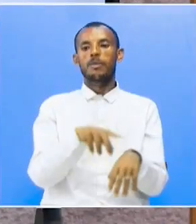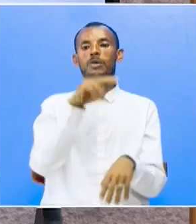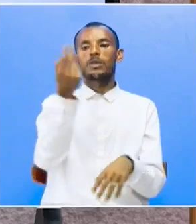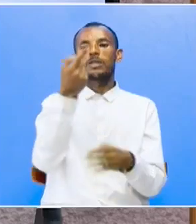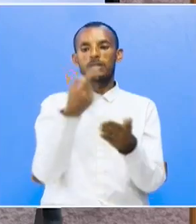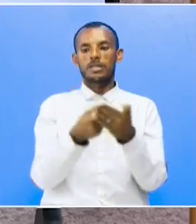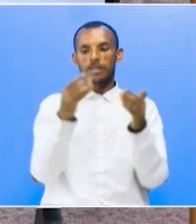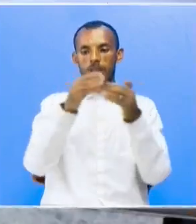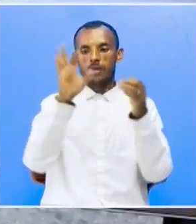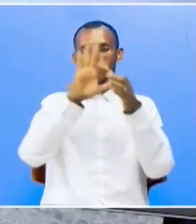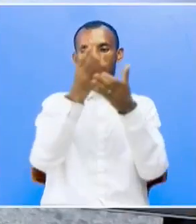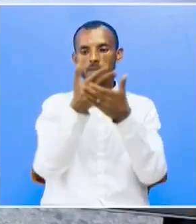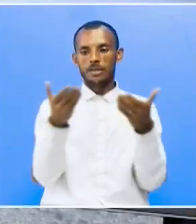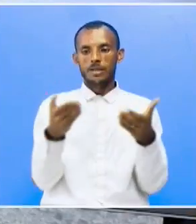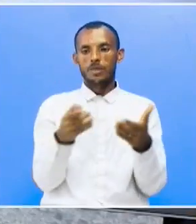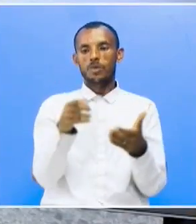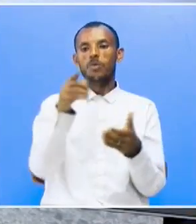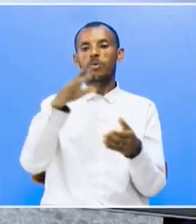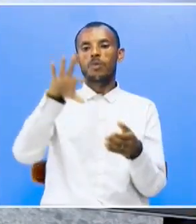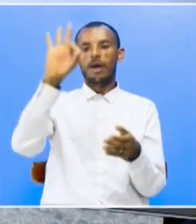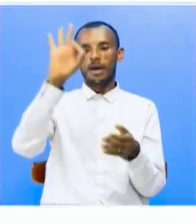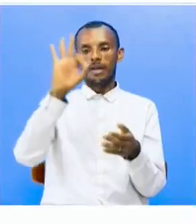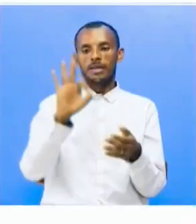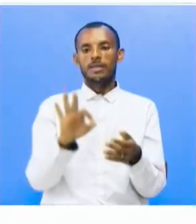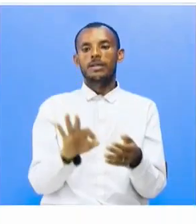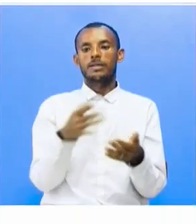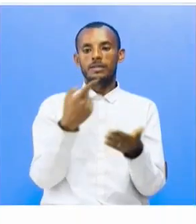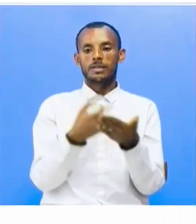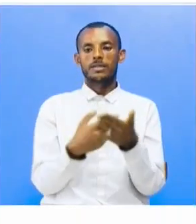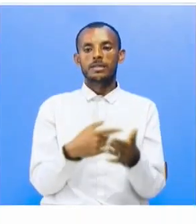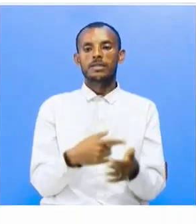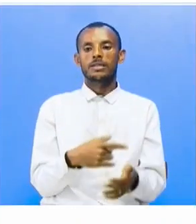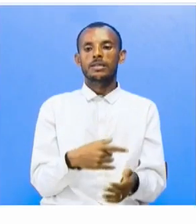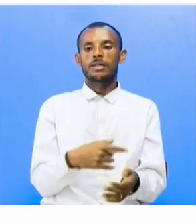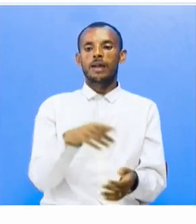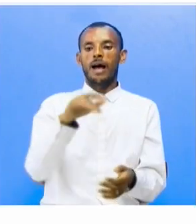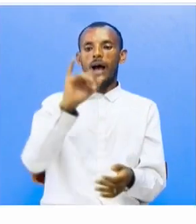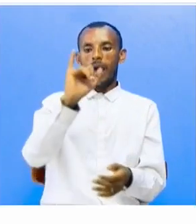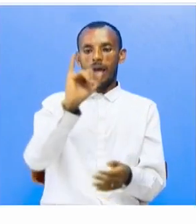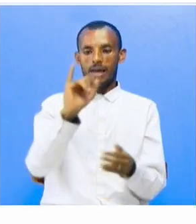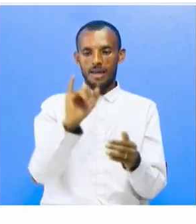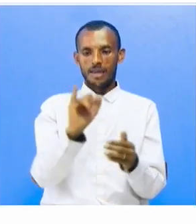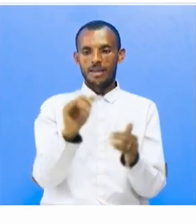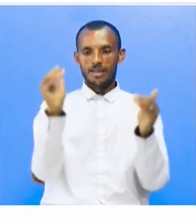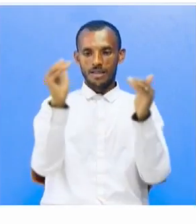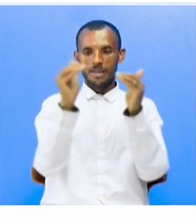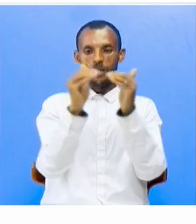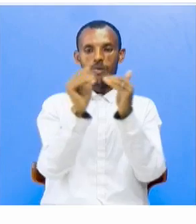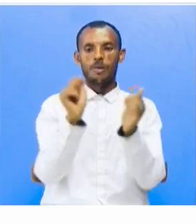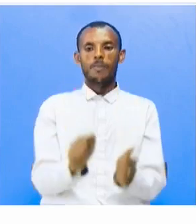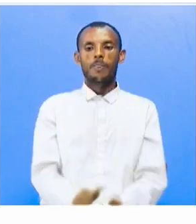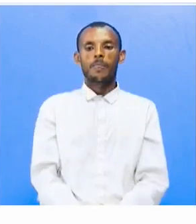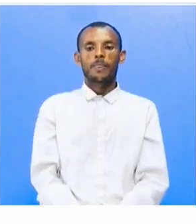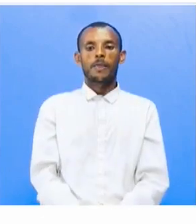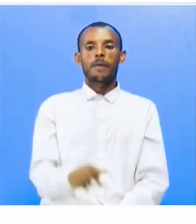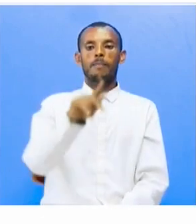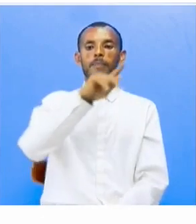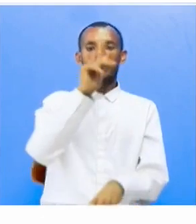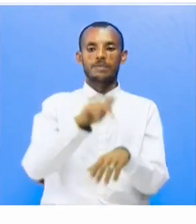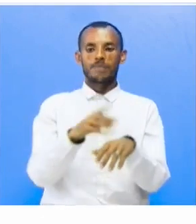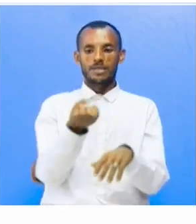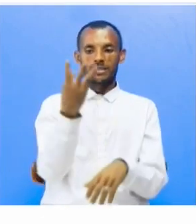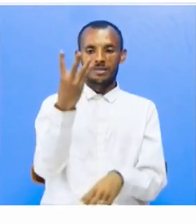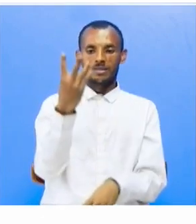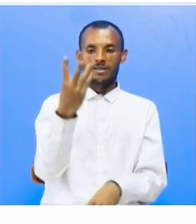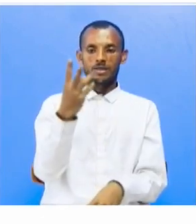you evaluate this one, you'll have this. So the simple interest will be equal to the principal